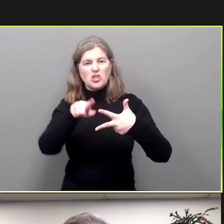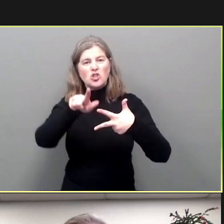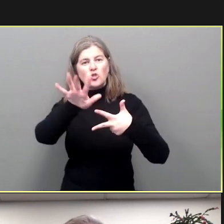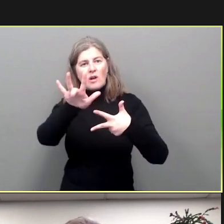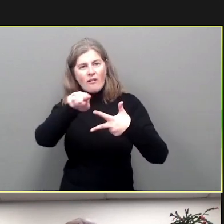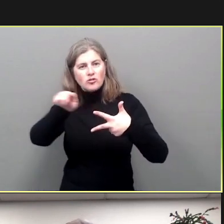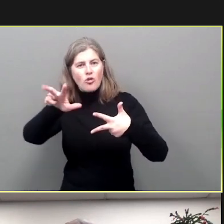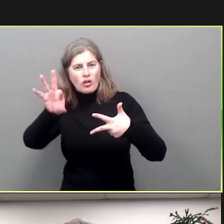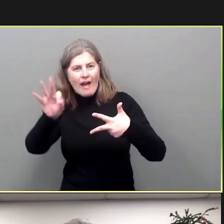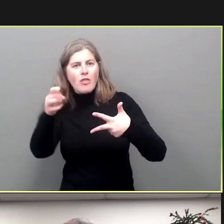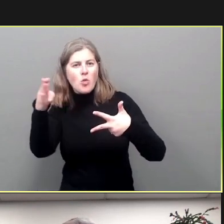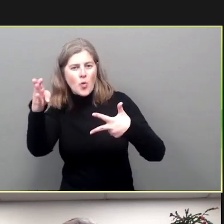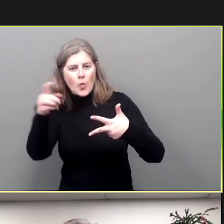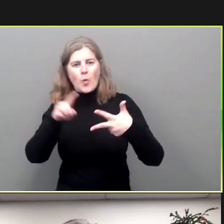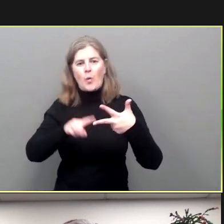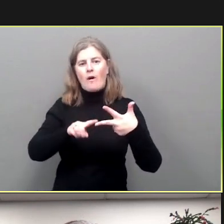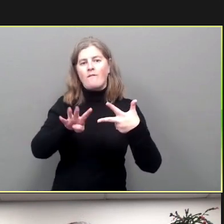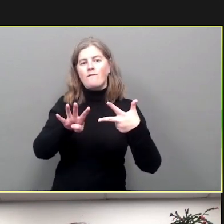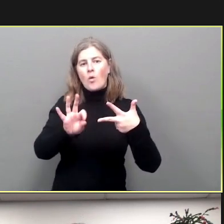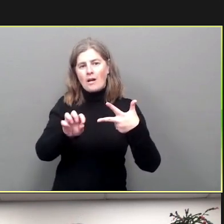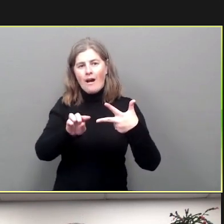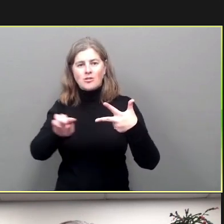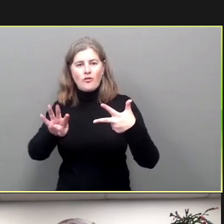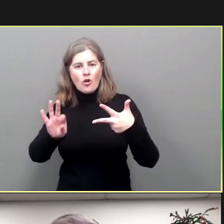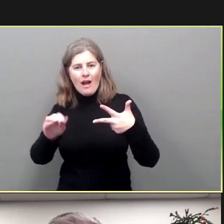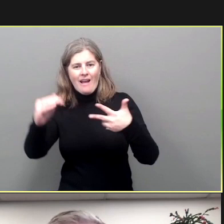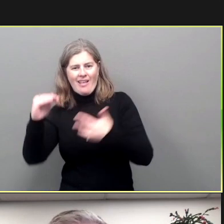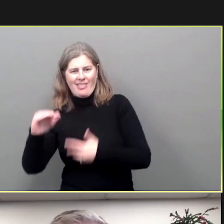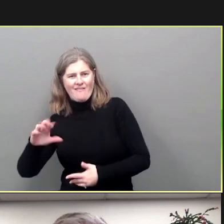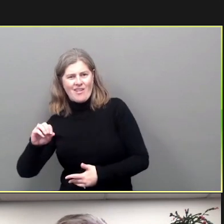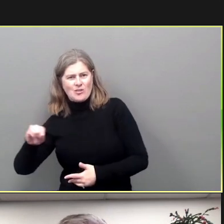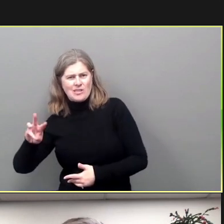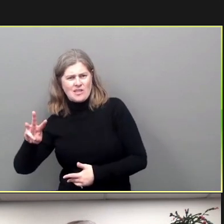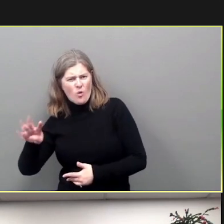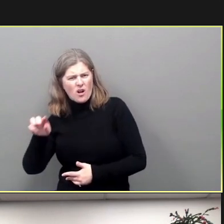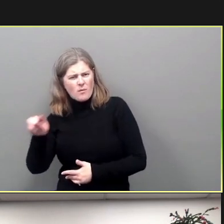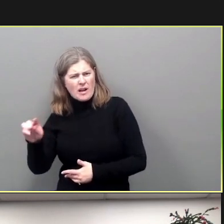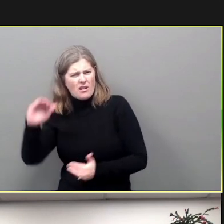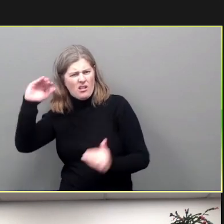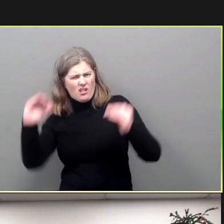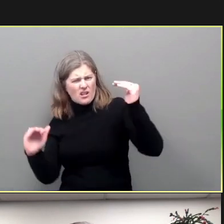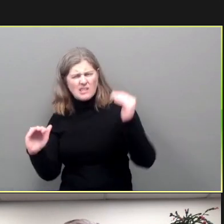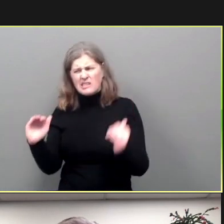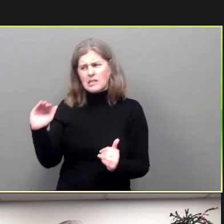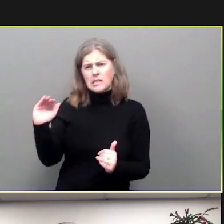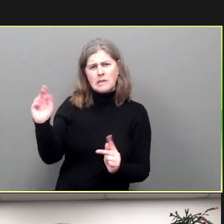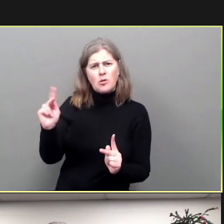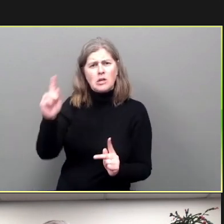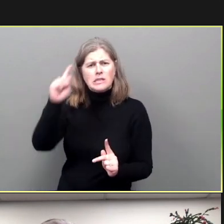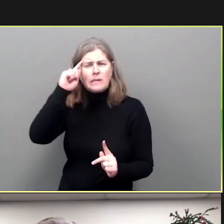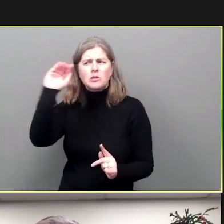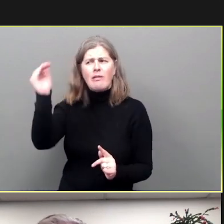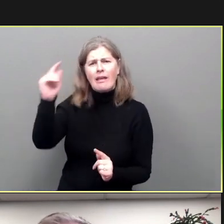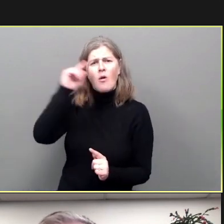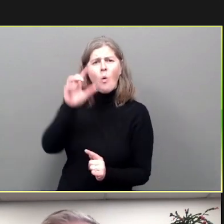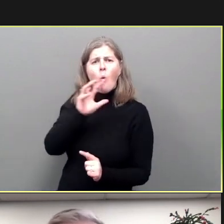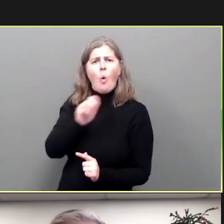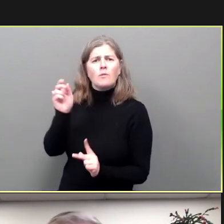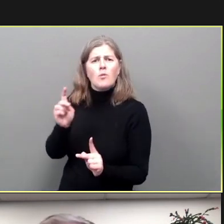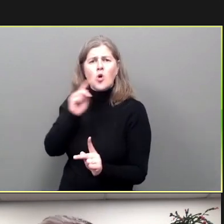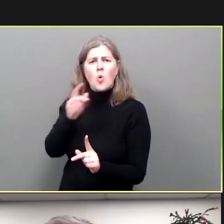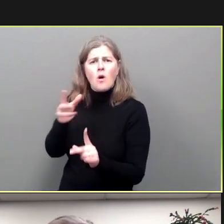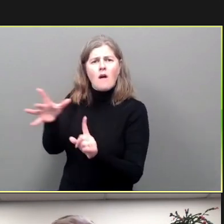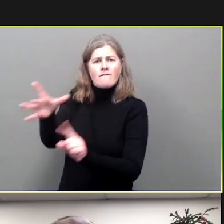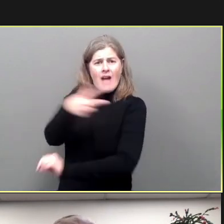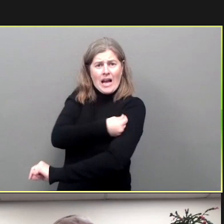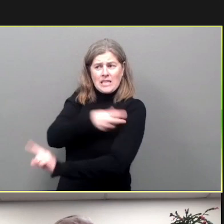49, and the 50 to 64. But a lot of people say to me, well, isn't it just older people getting these vaccine breakthrough